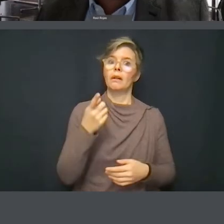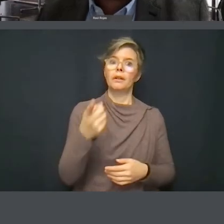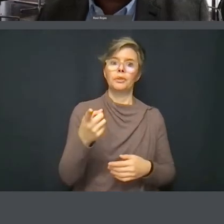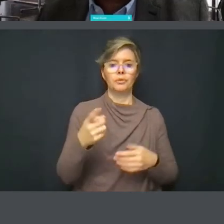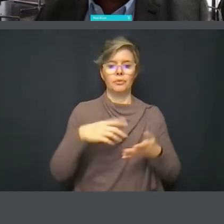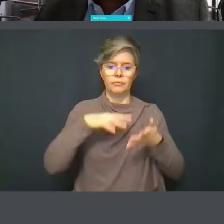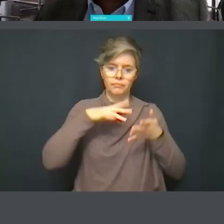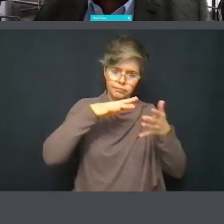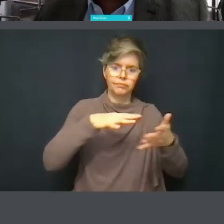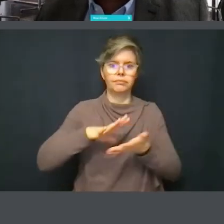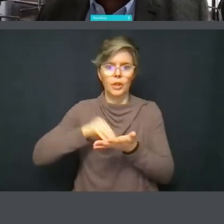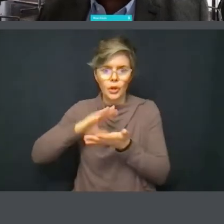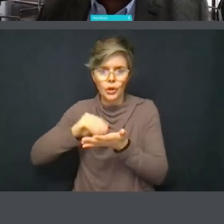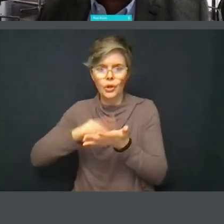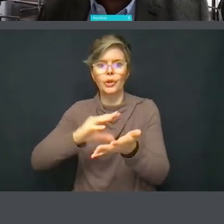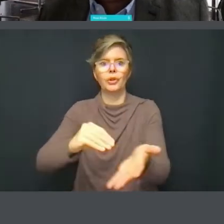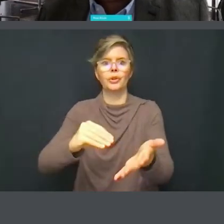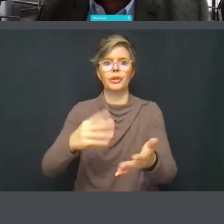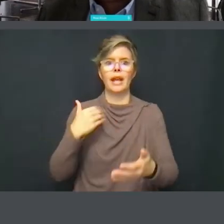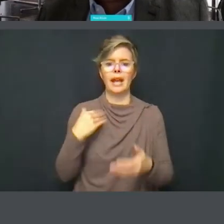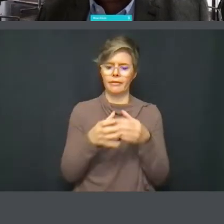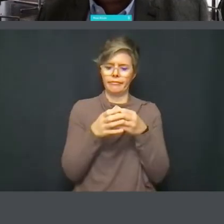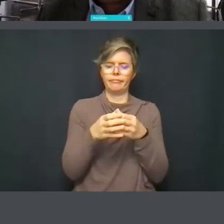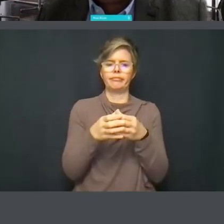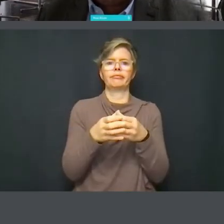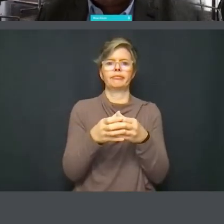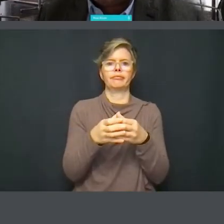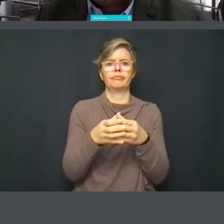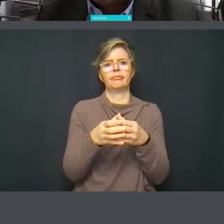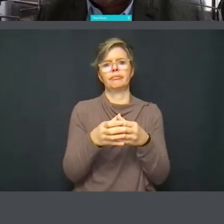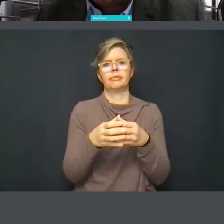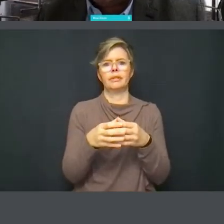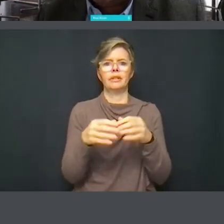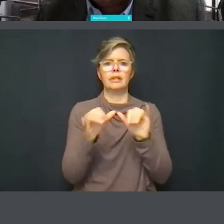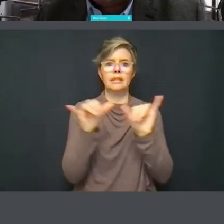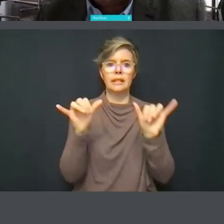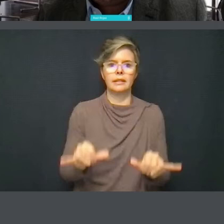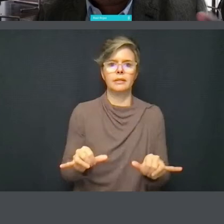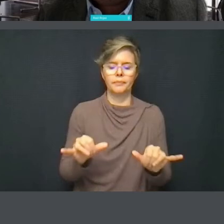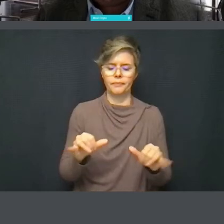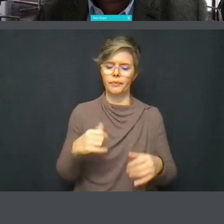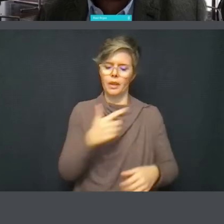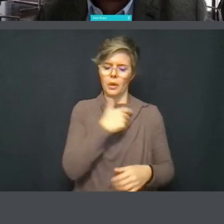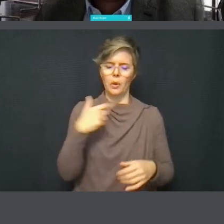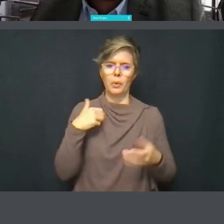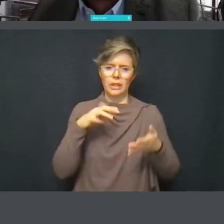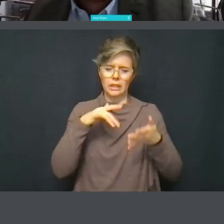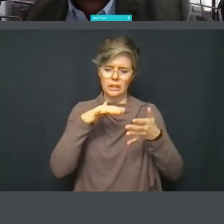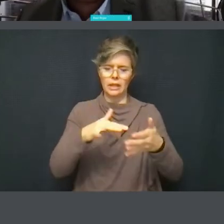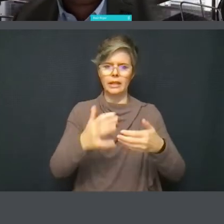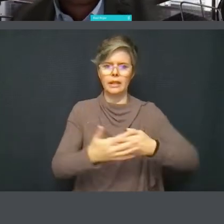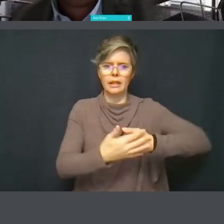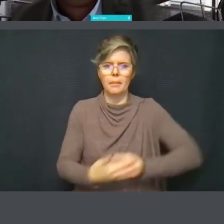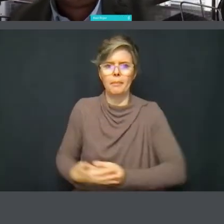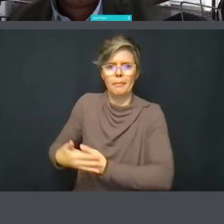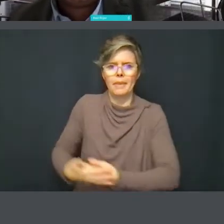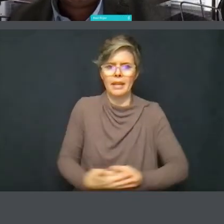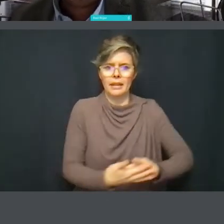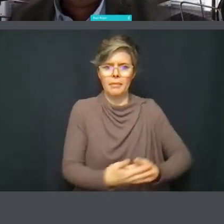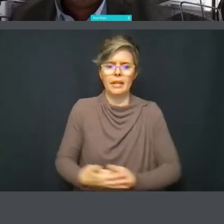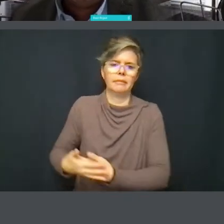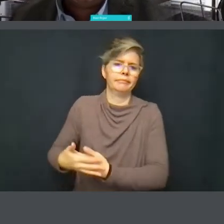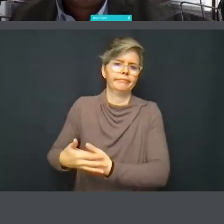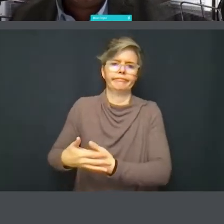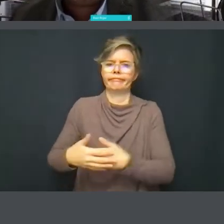right? We have evidence that infants, like even fetuses, can learn from any input,